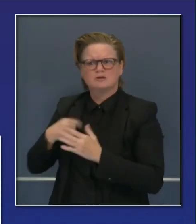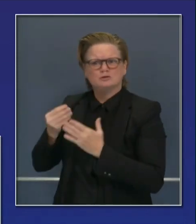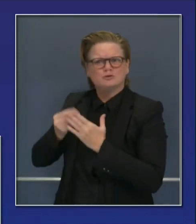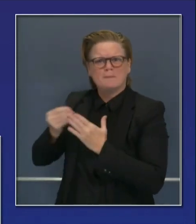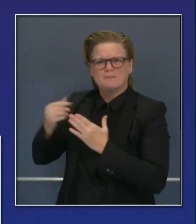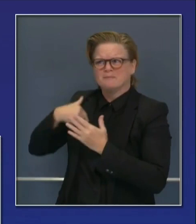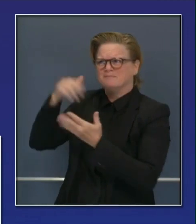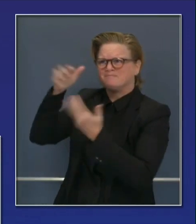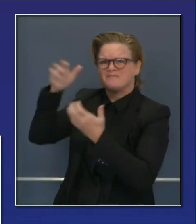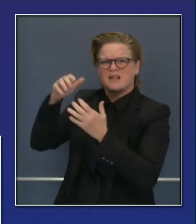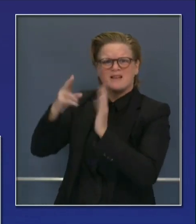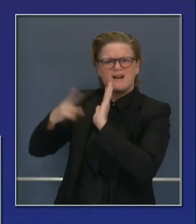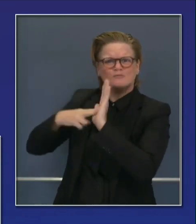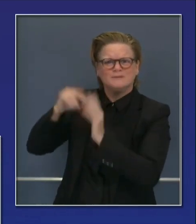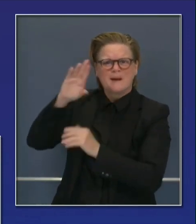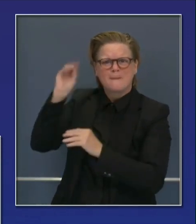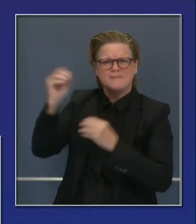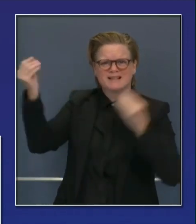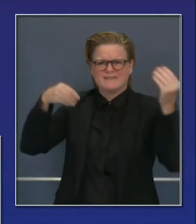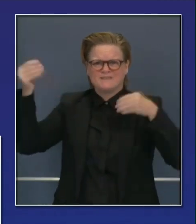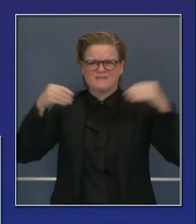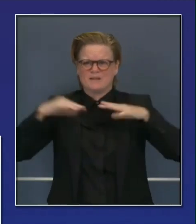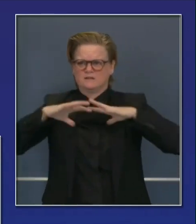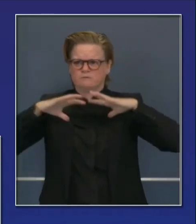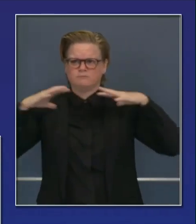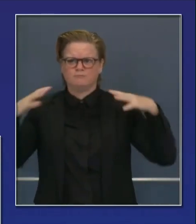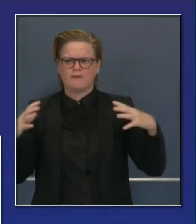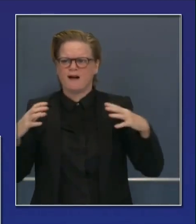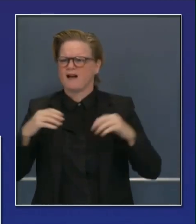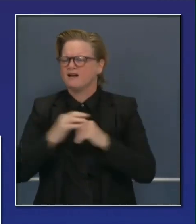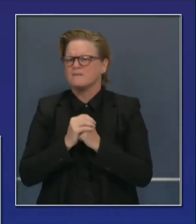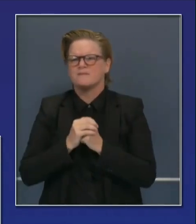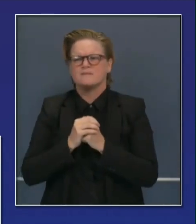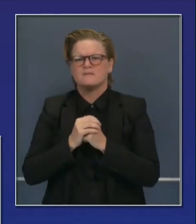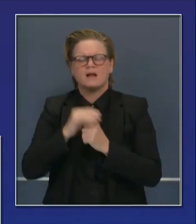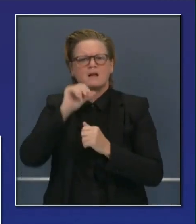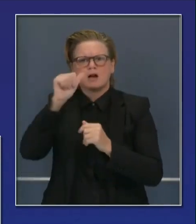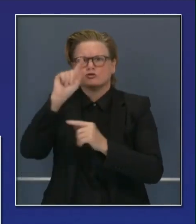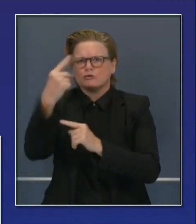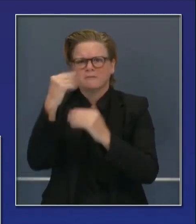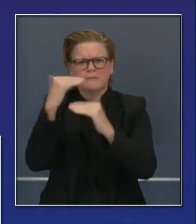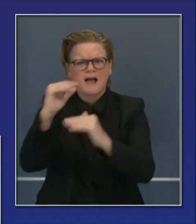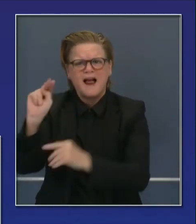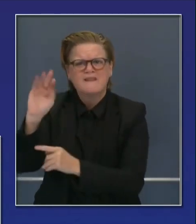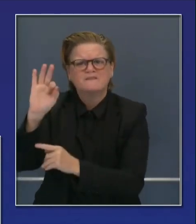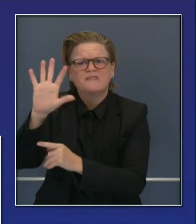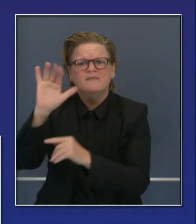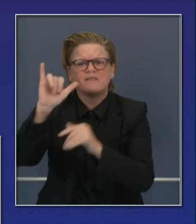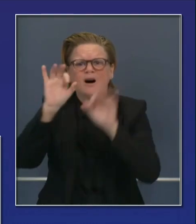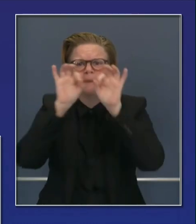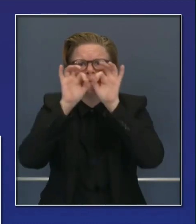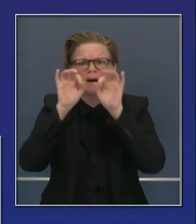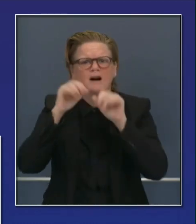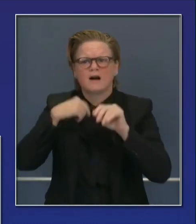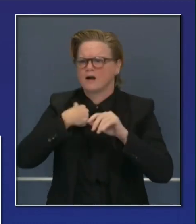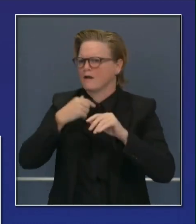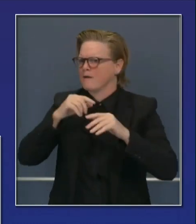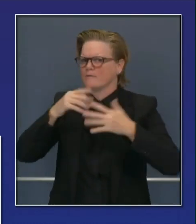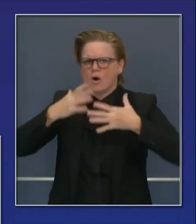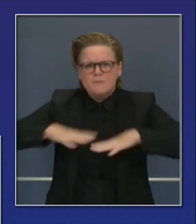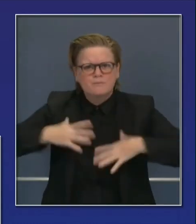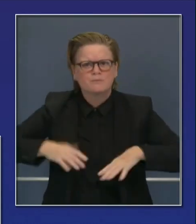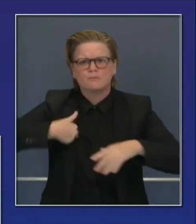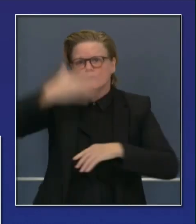spectrum, not just N95 masks and surgical and procedure masks, but as you can see here, gloves, gowns, face shields, and the like. Over